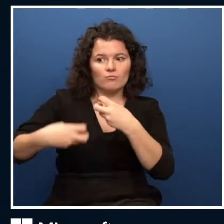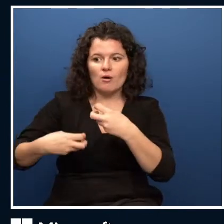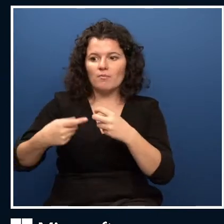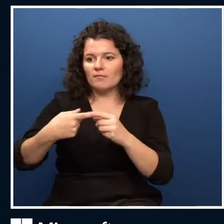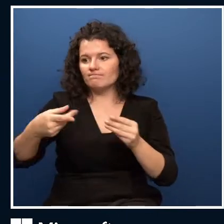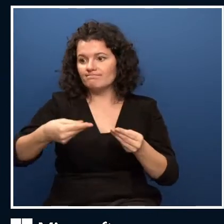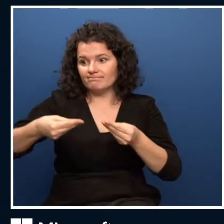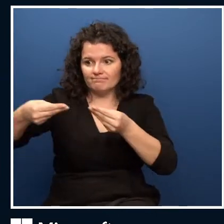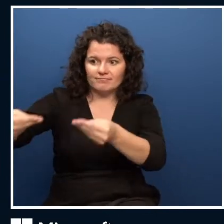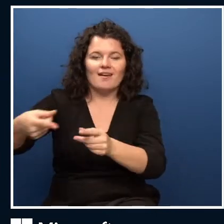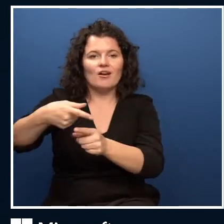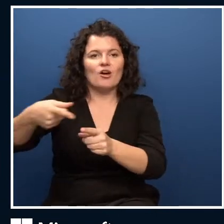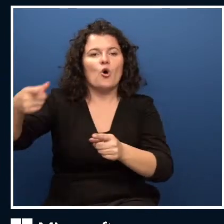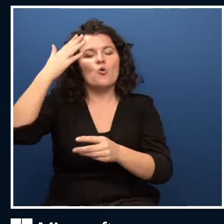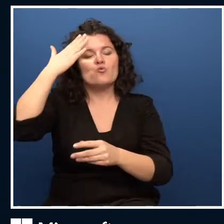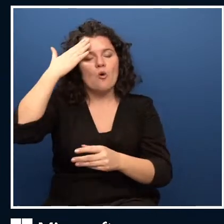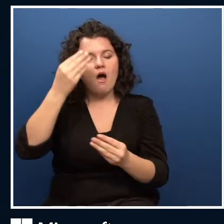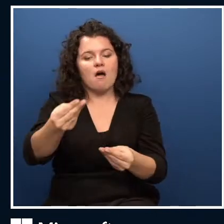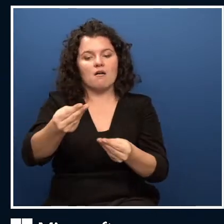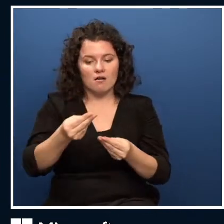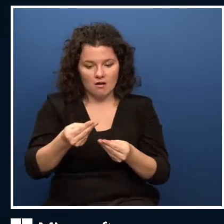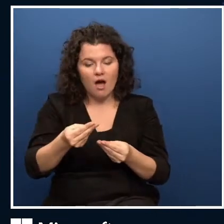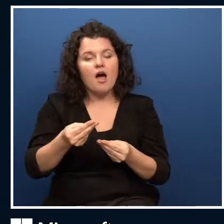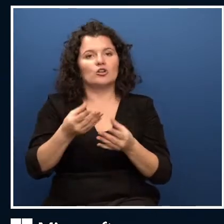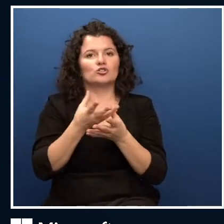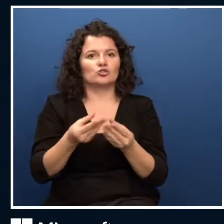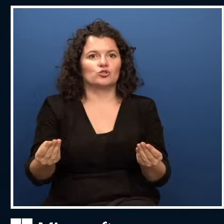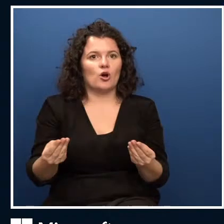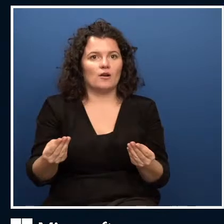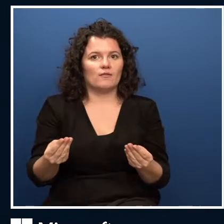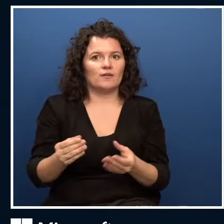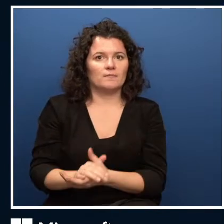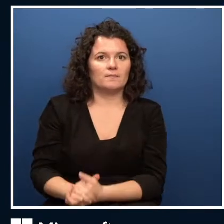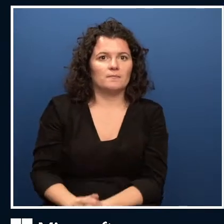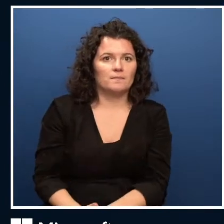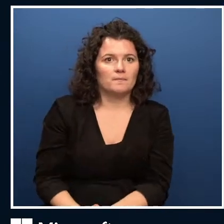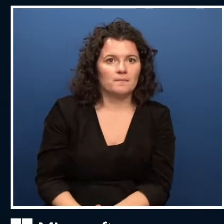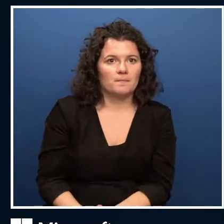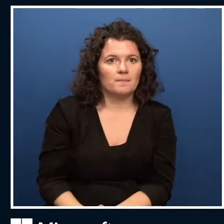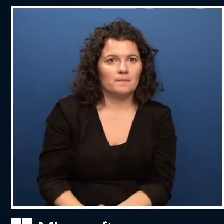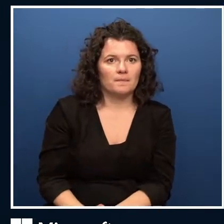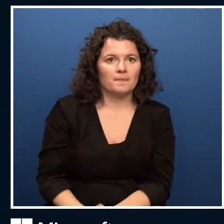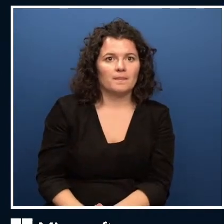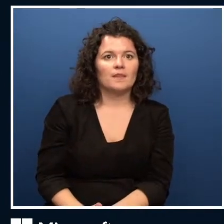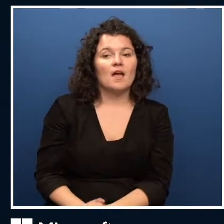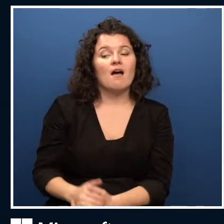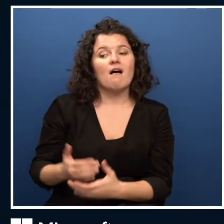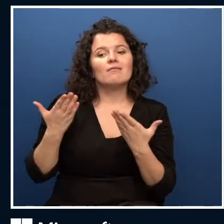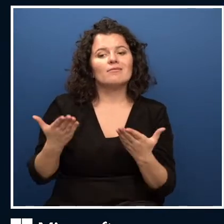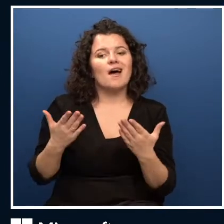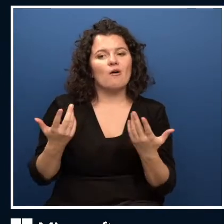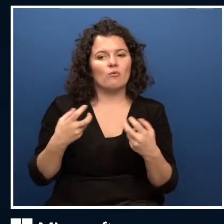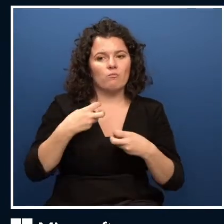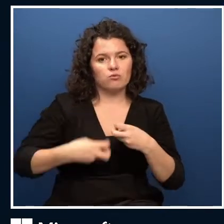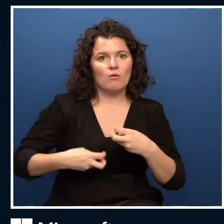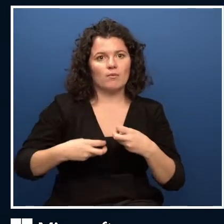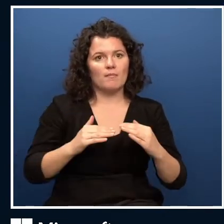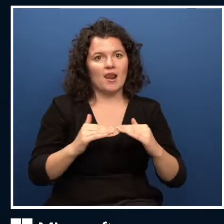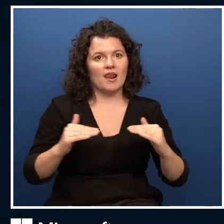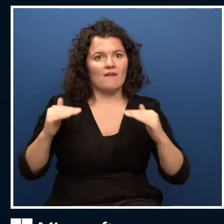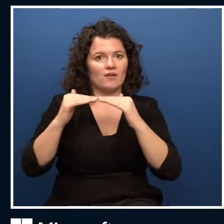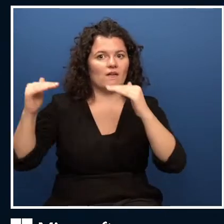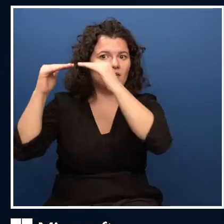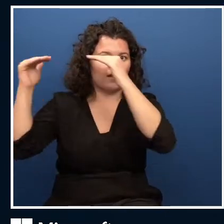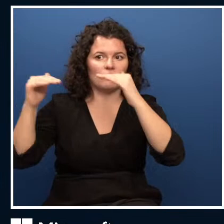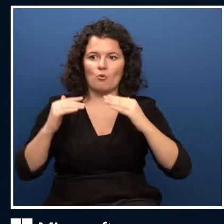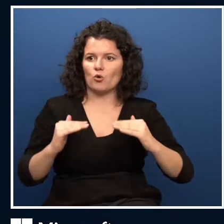distinguish a lot of people going forward, because to me, the bar has shifted to a much higher level now. Yes, so I mean, even 2 years, 3 years ago, people were